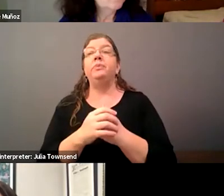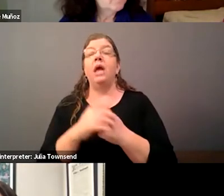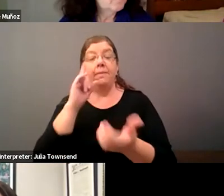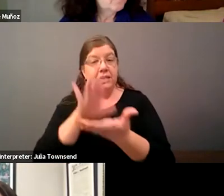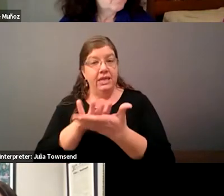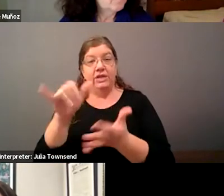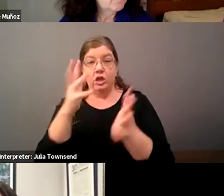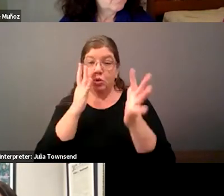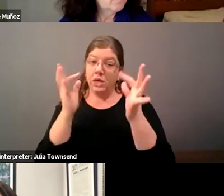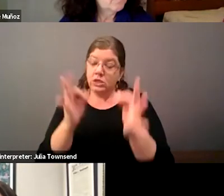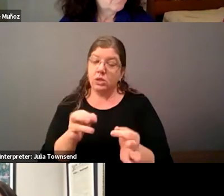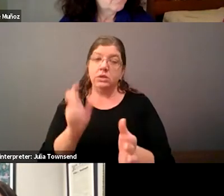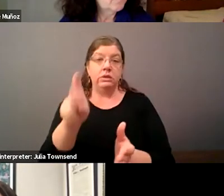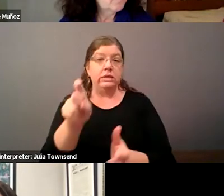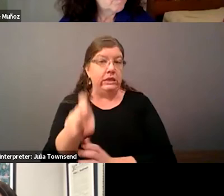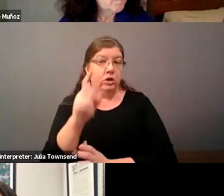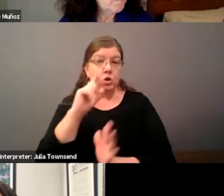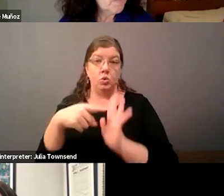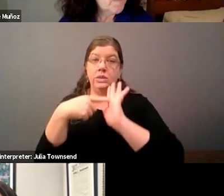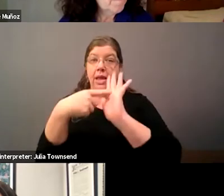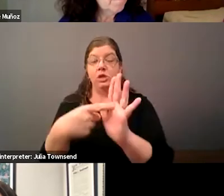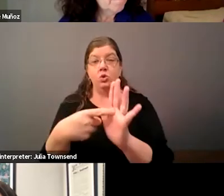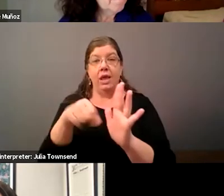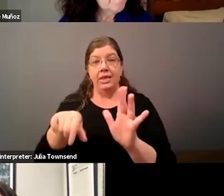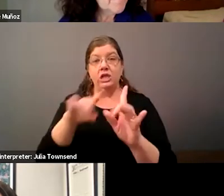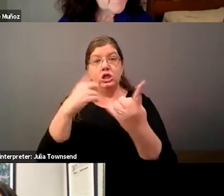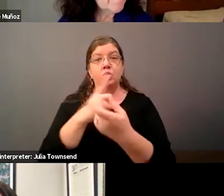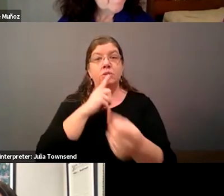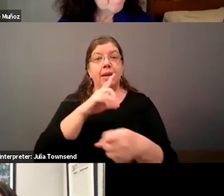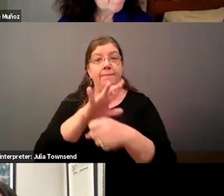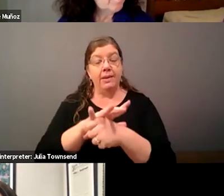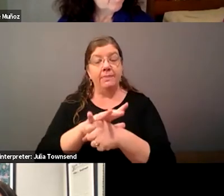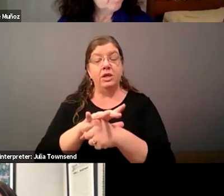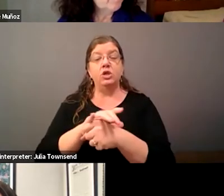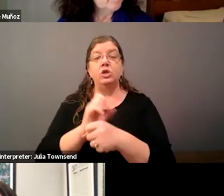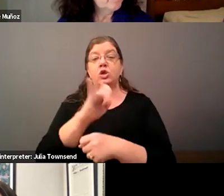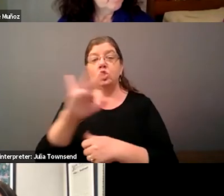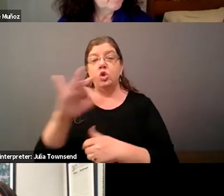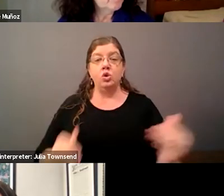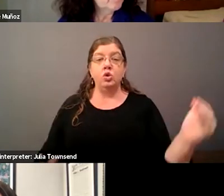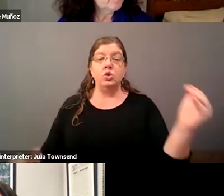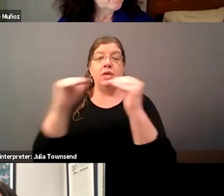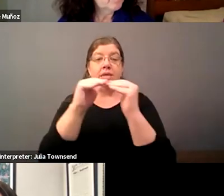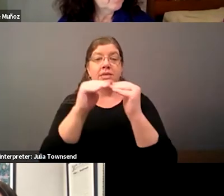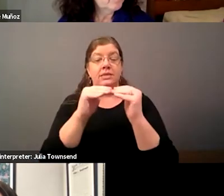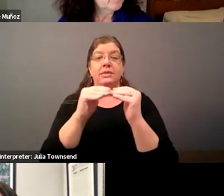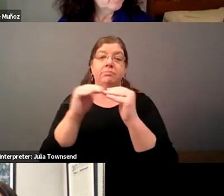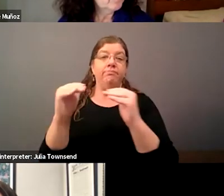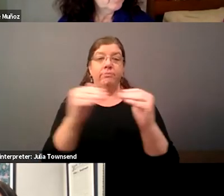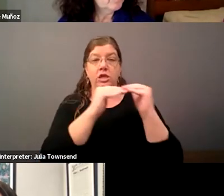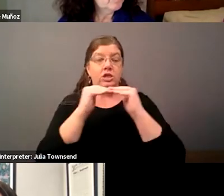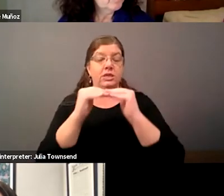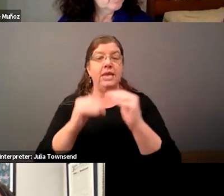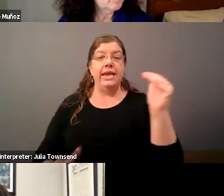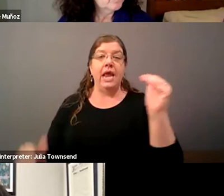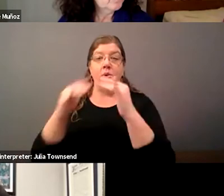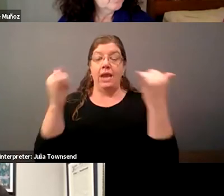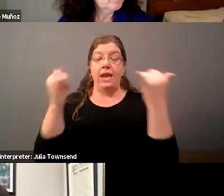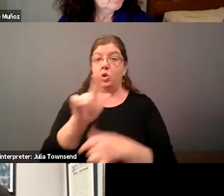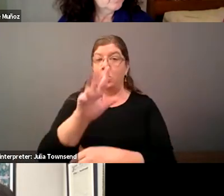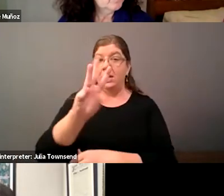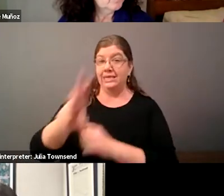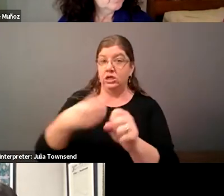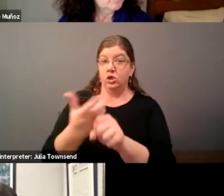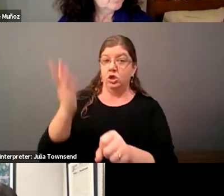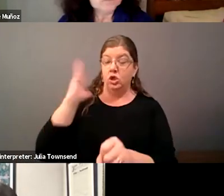resolution is needed to demonstrate this district's commitment to social justice and equity now 26 years ago when i first